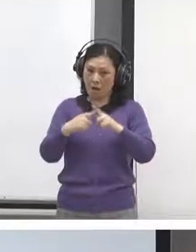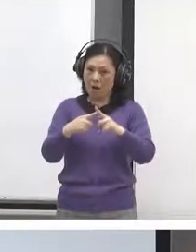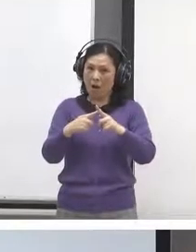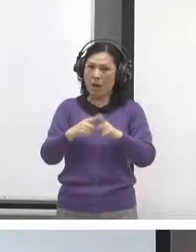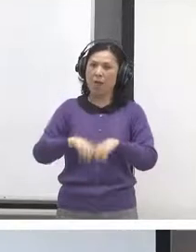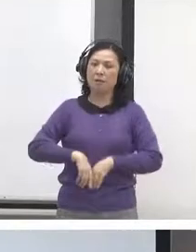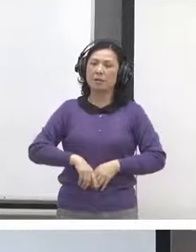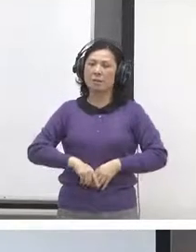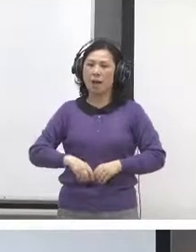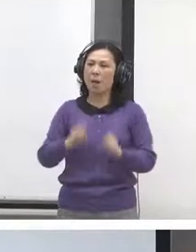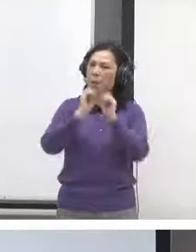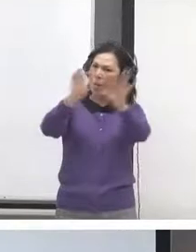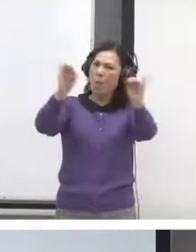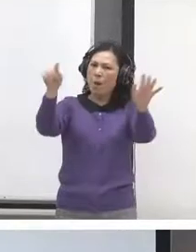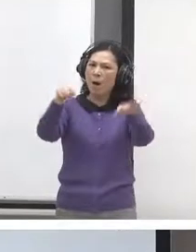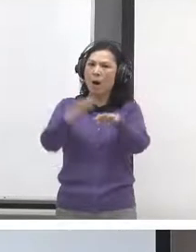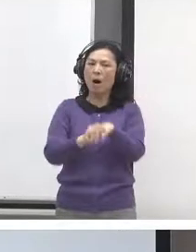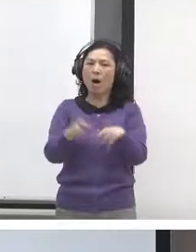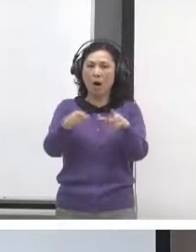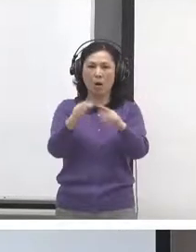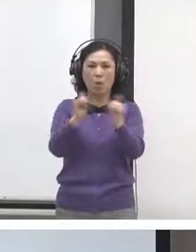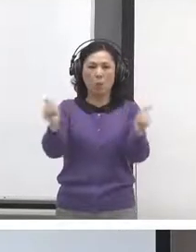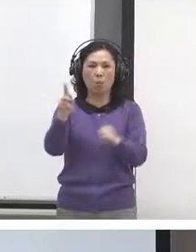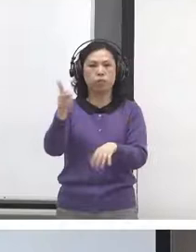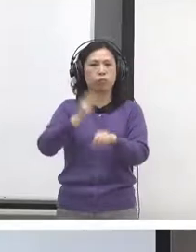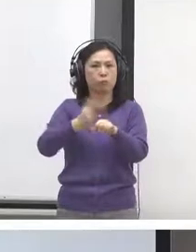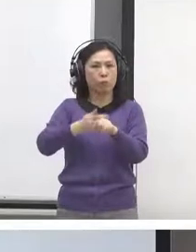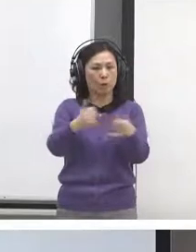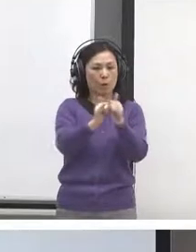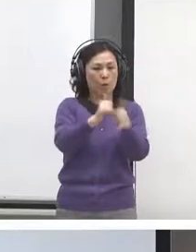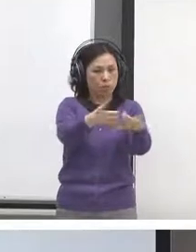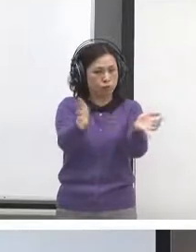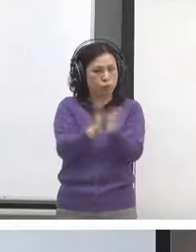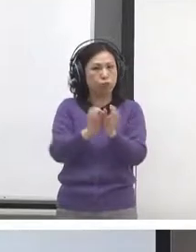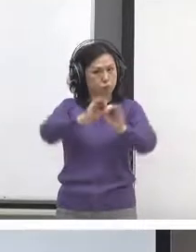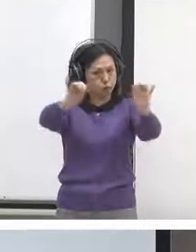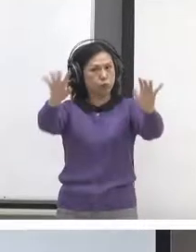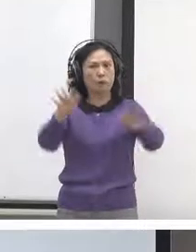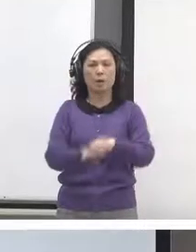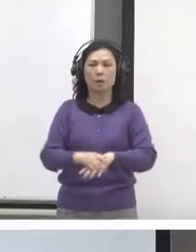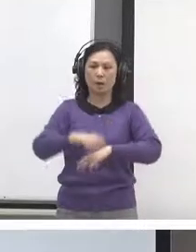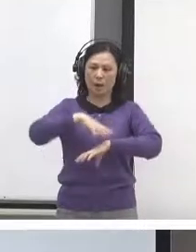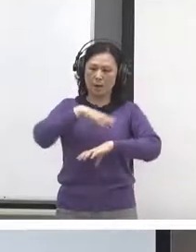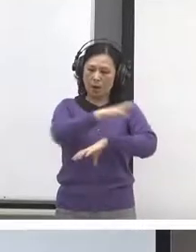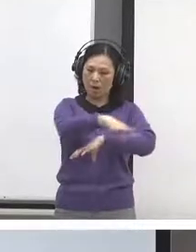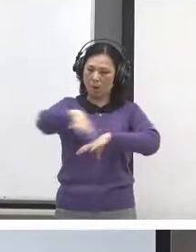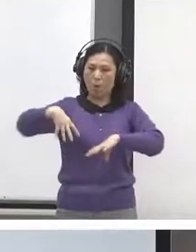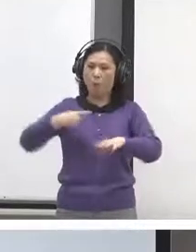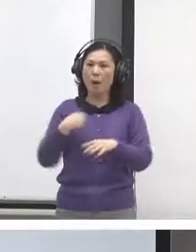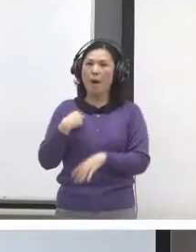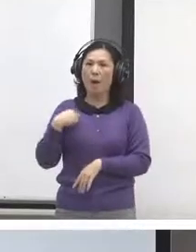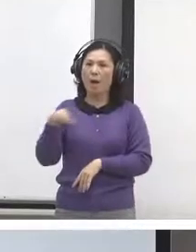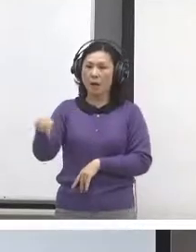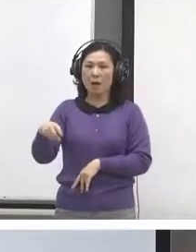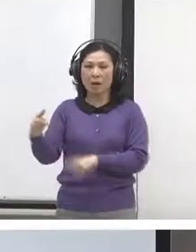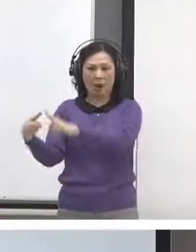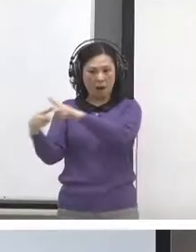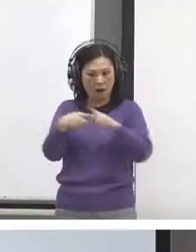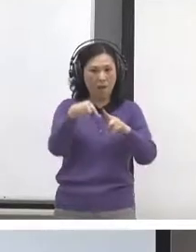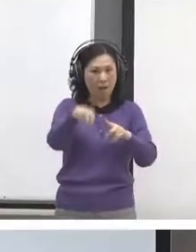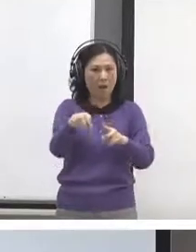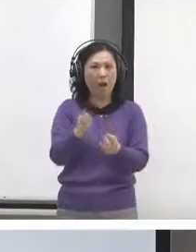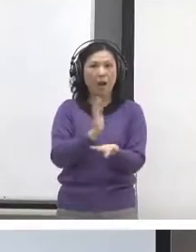ecosystem and made time to attend this Hack Night specifically because for him and his colleagues